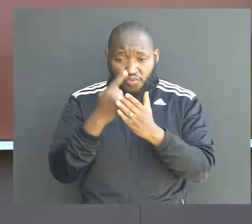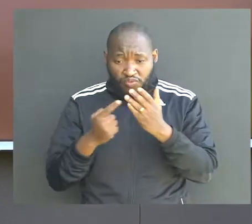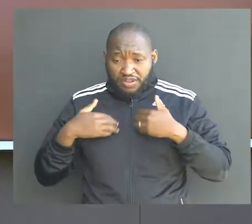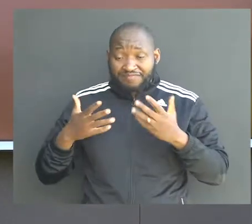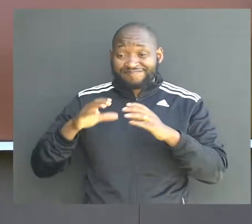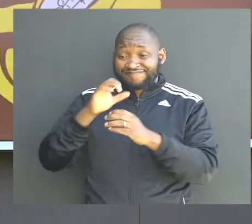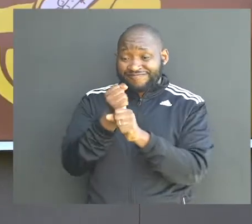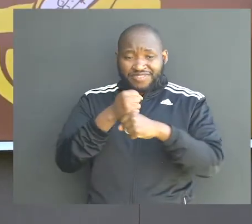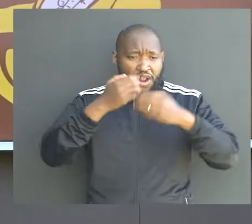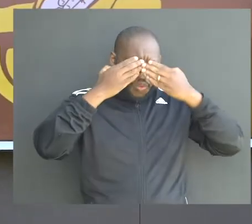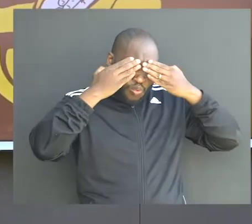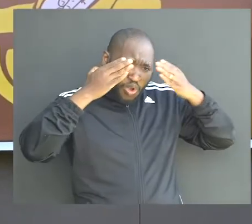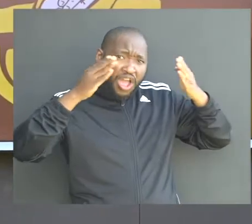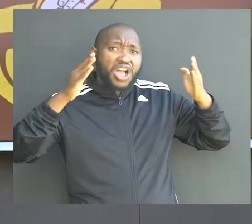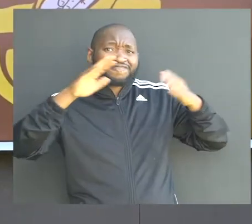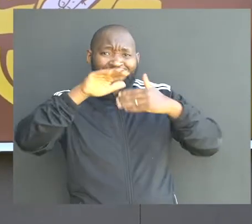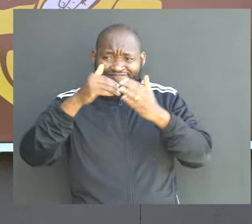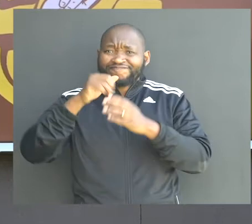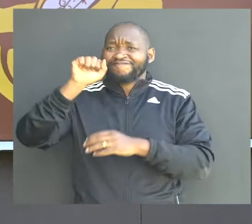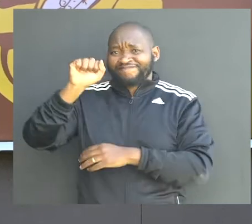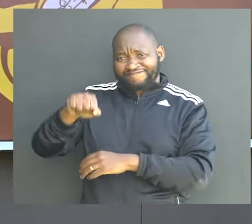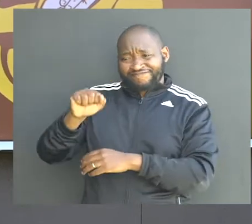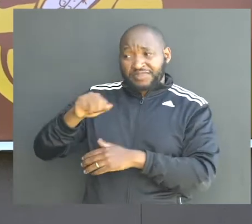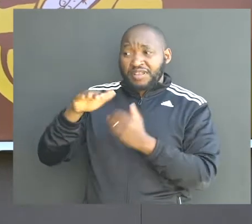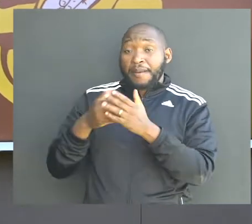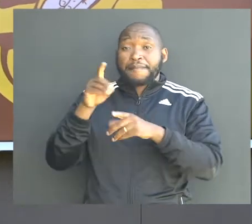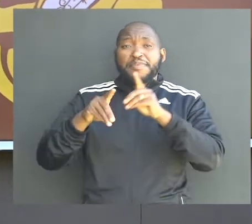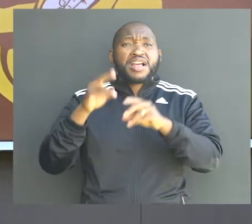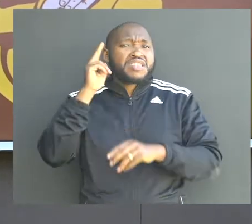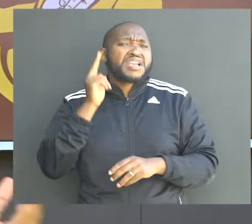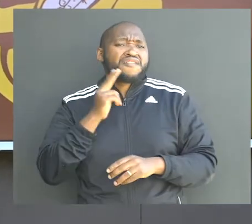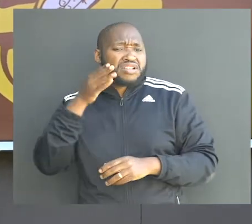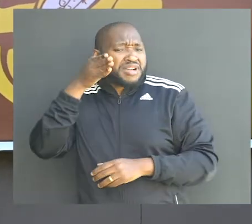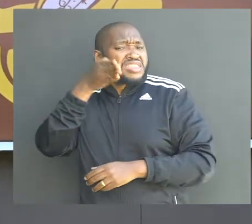we drive towards creating awareness about the deaf community. To say to us,